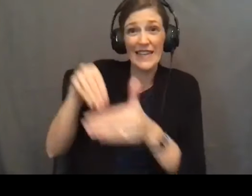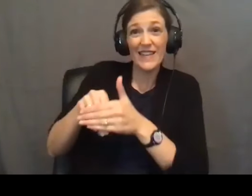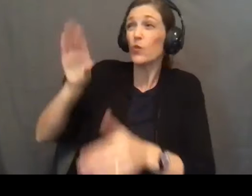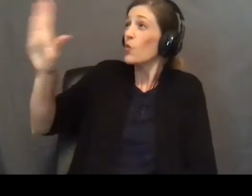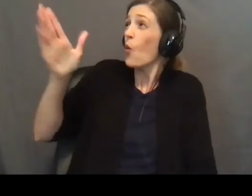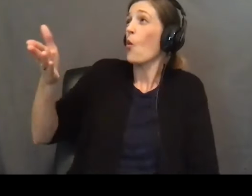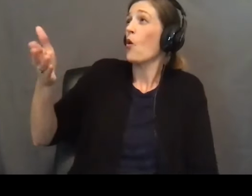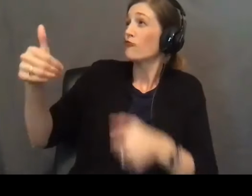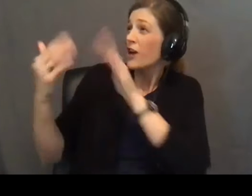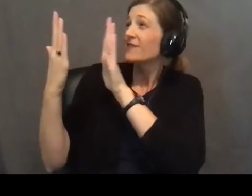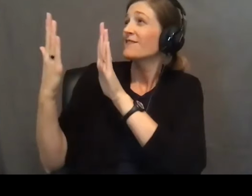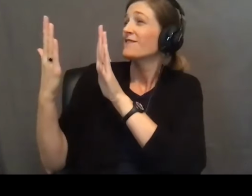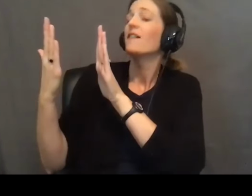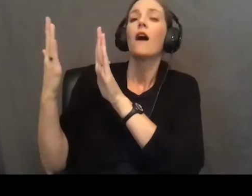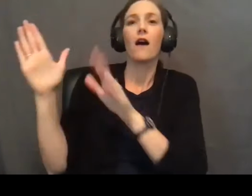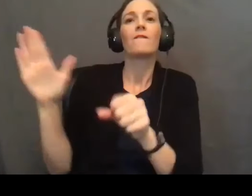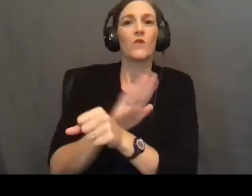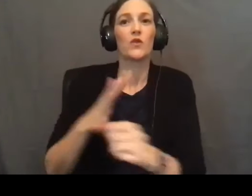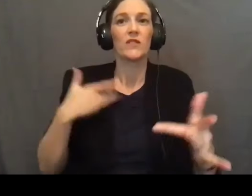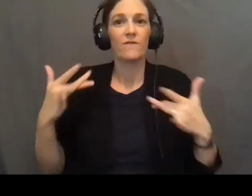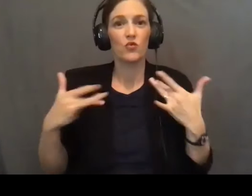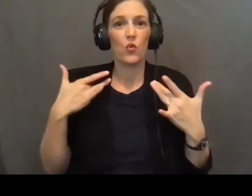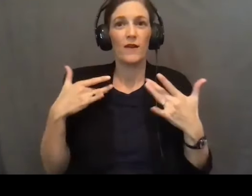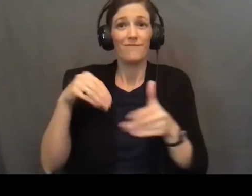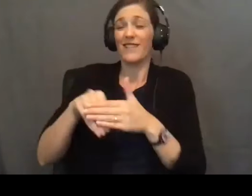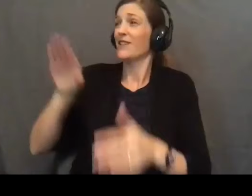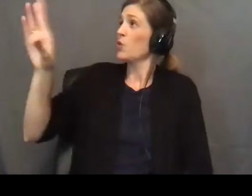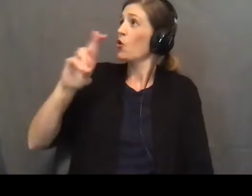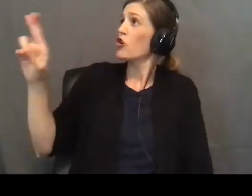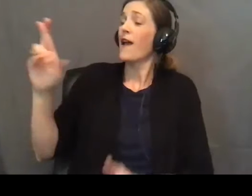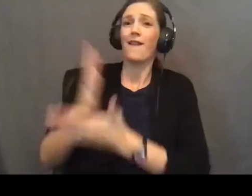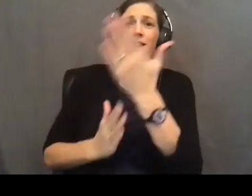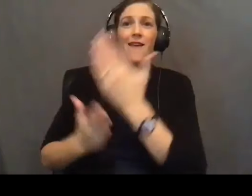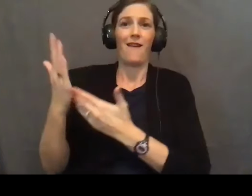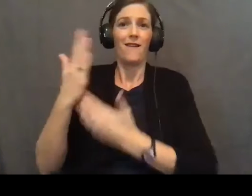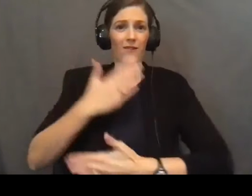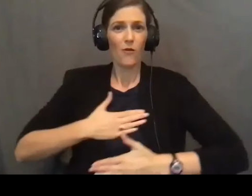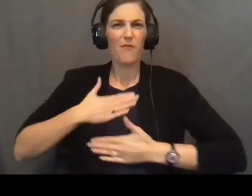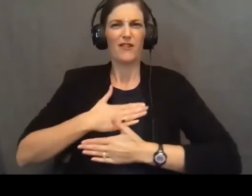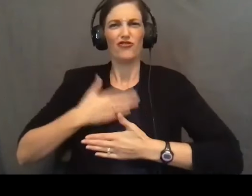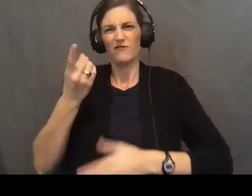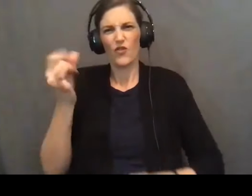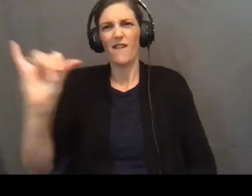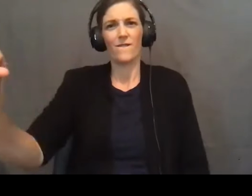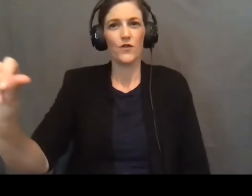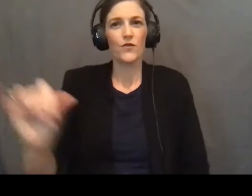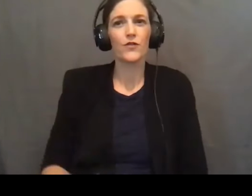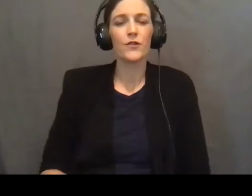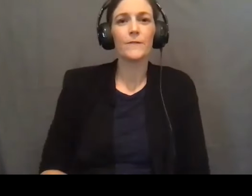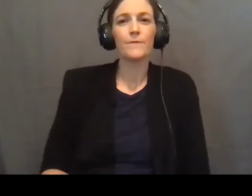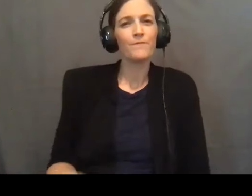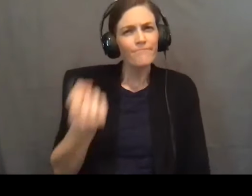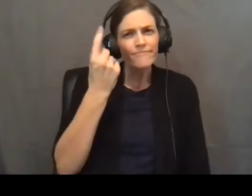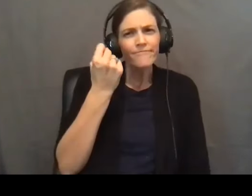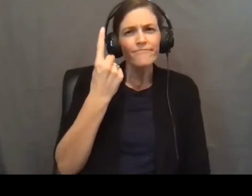is fullness of joy. And in your right hand are pleasures forevermore. You see,